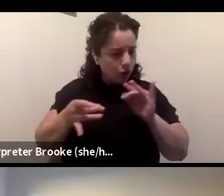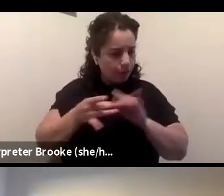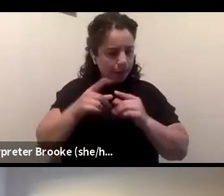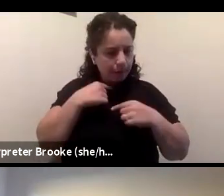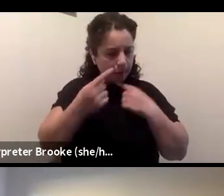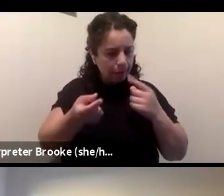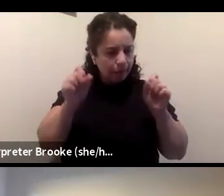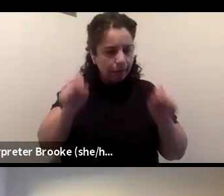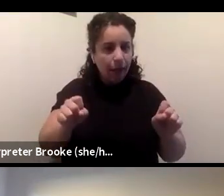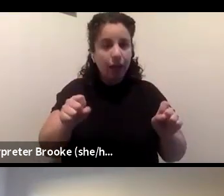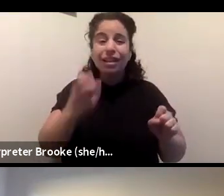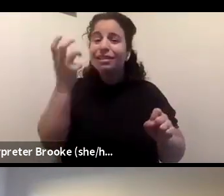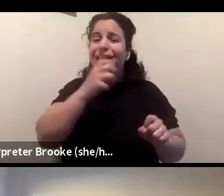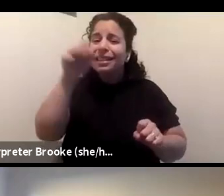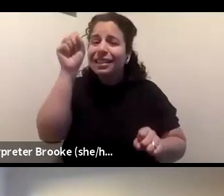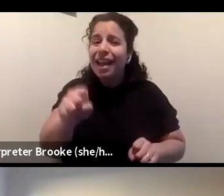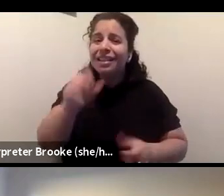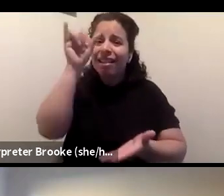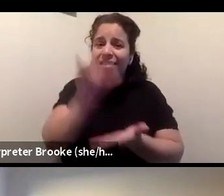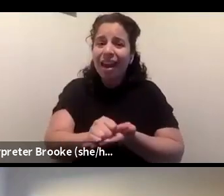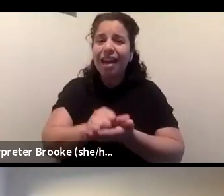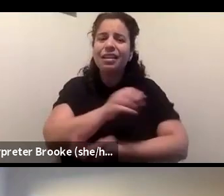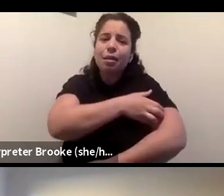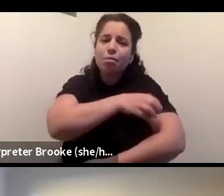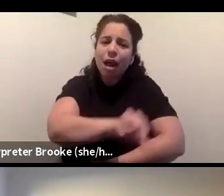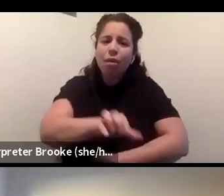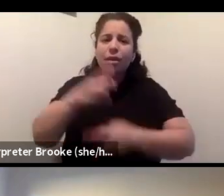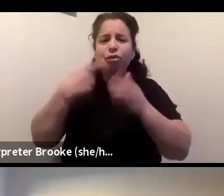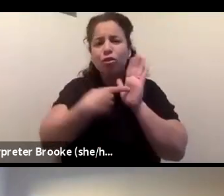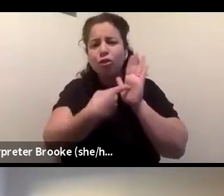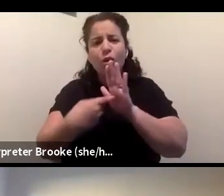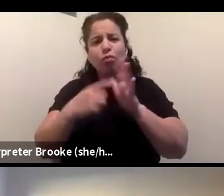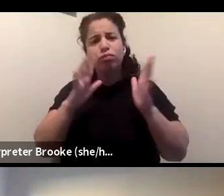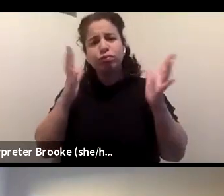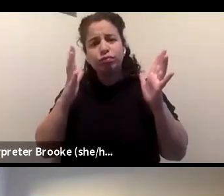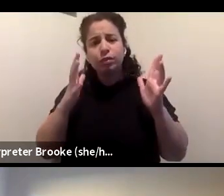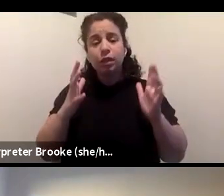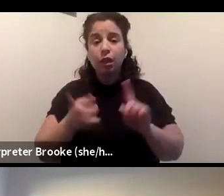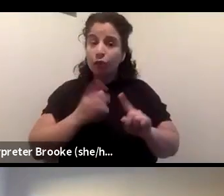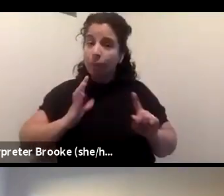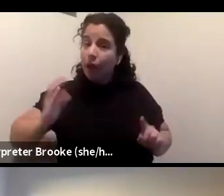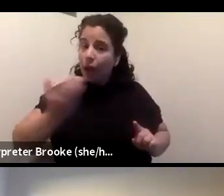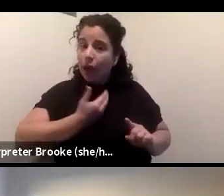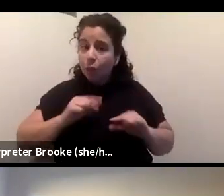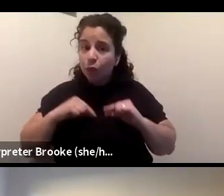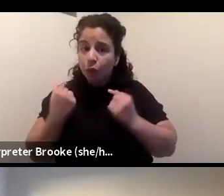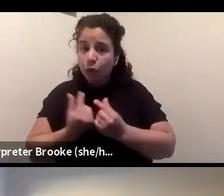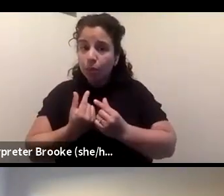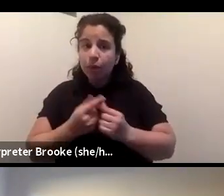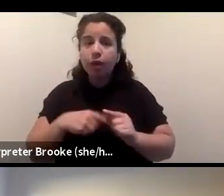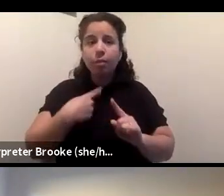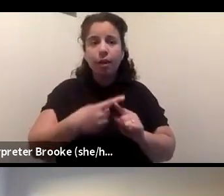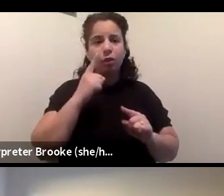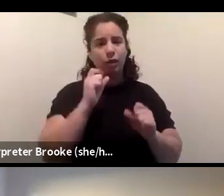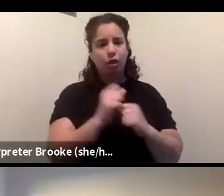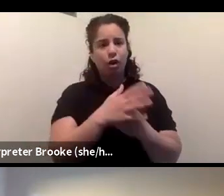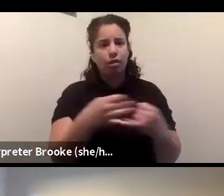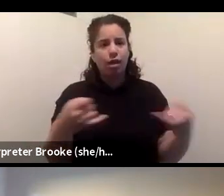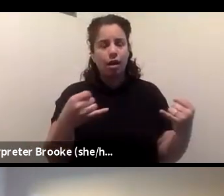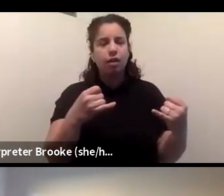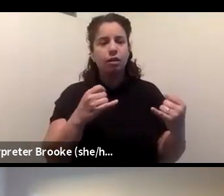I feel a lot of empowerment from this group, from other, particularly from digital organizing with disabled people. And